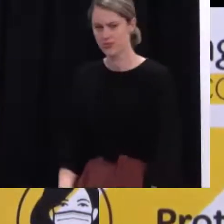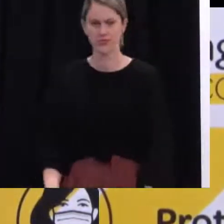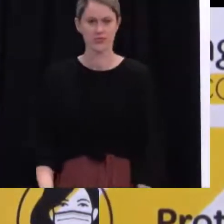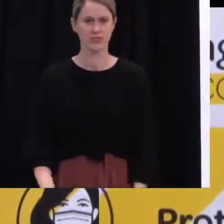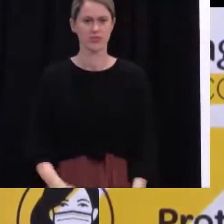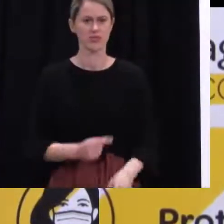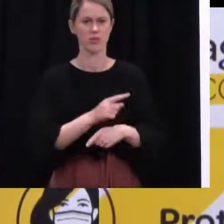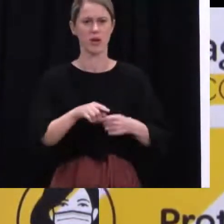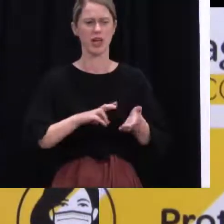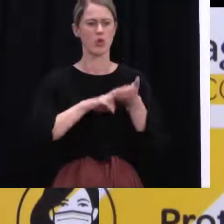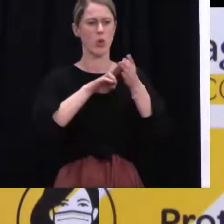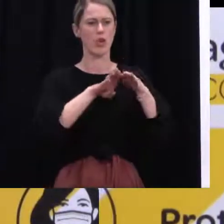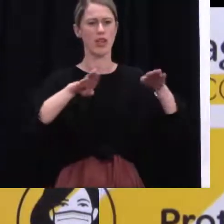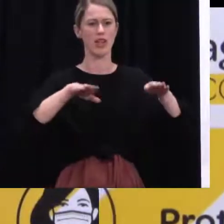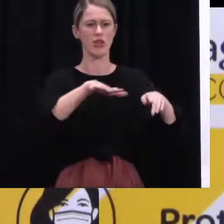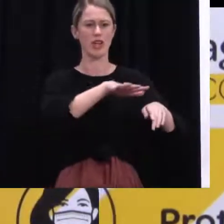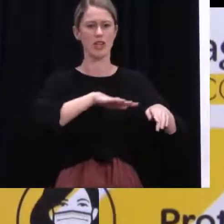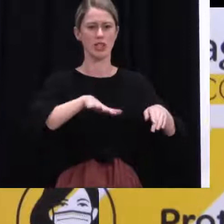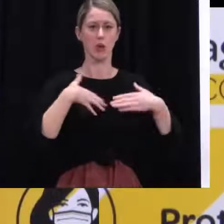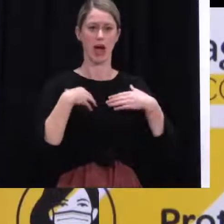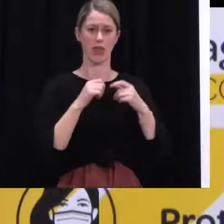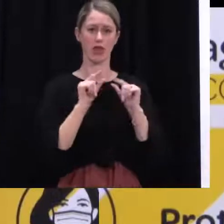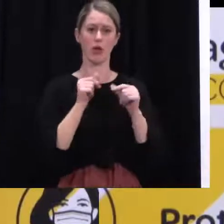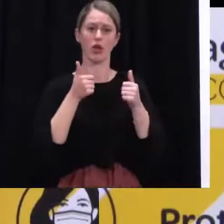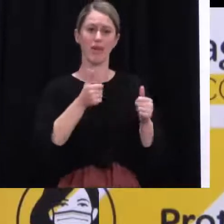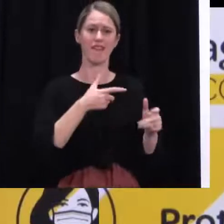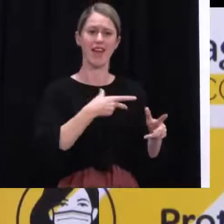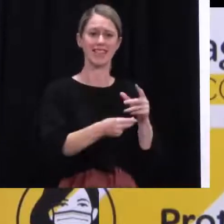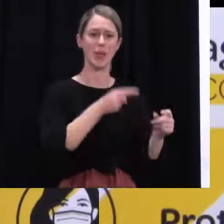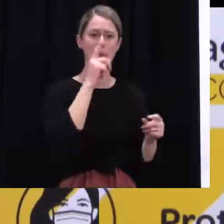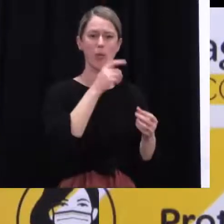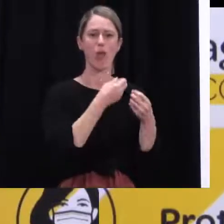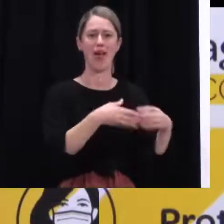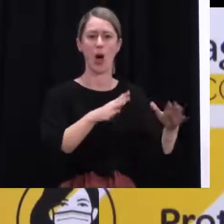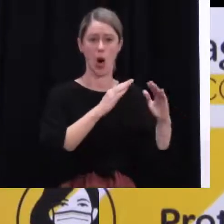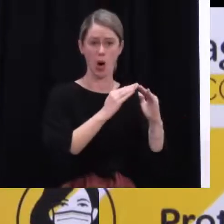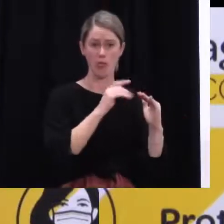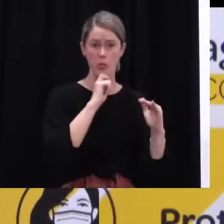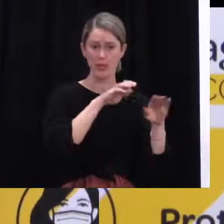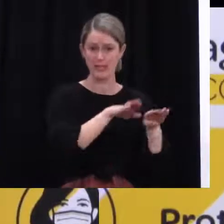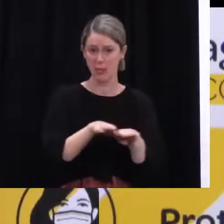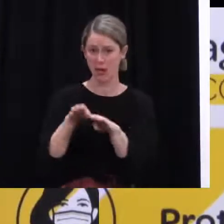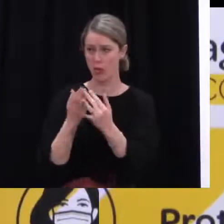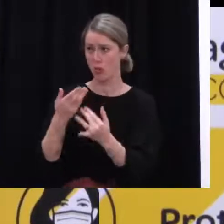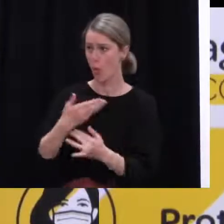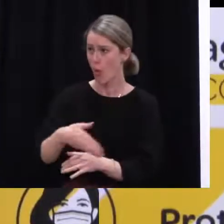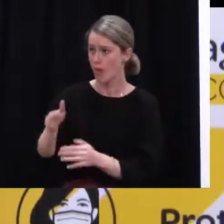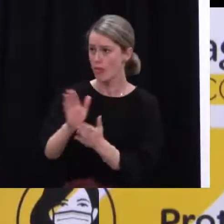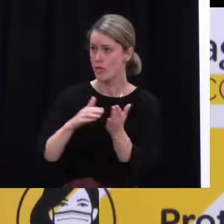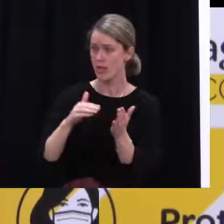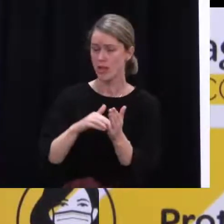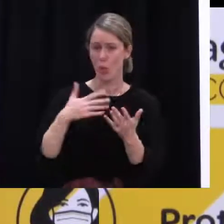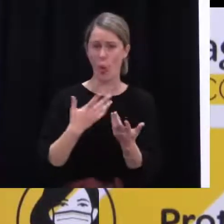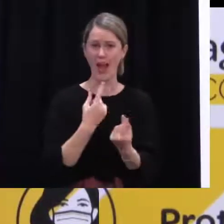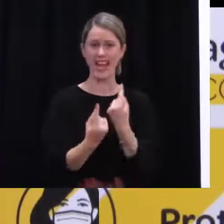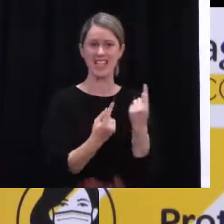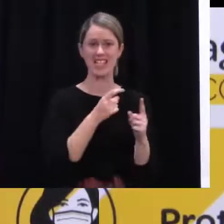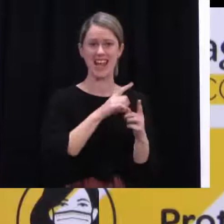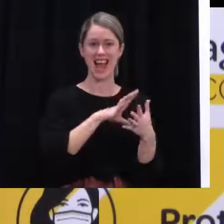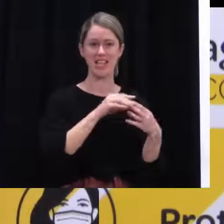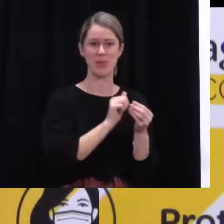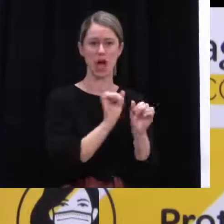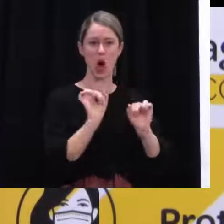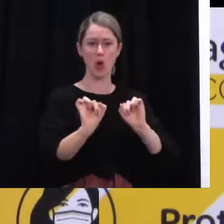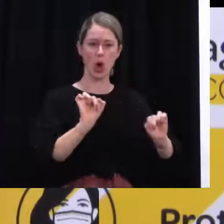in terms of vaccinating homeless people. Is this something we're going to see across the country, or is this all dependent on particular DHBs? There have